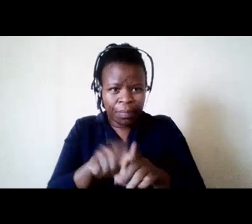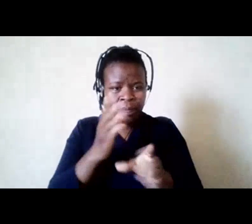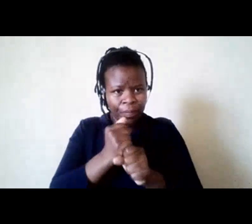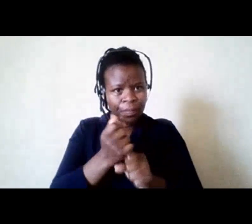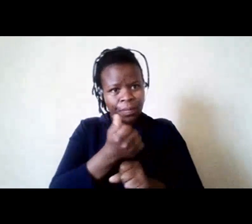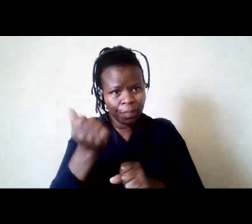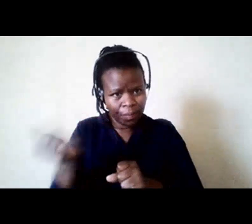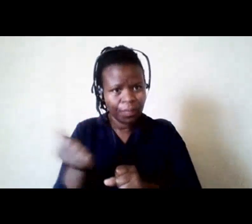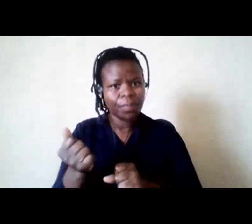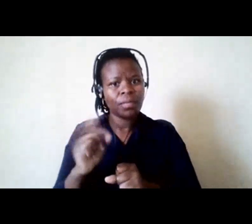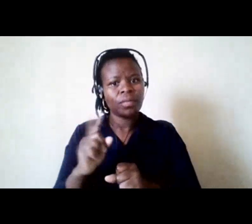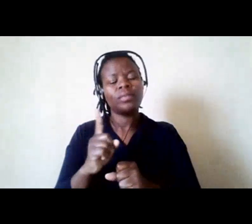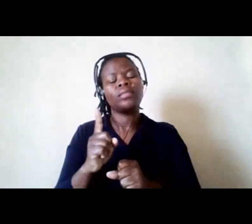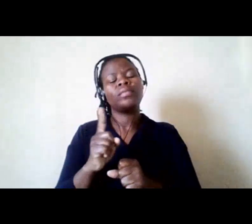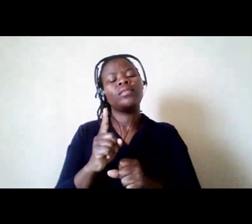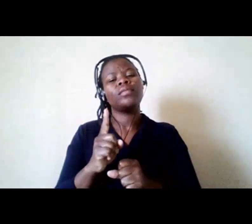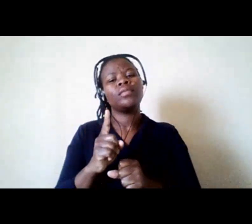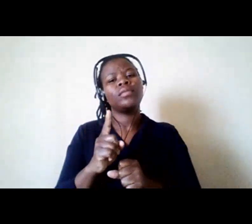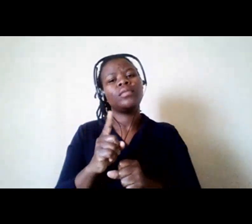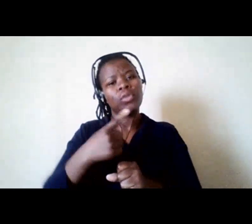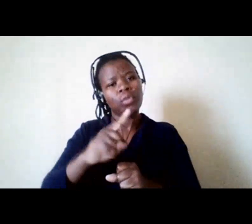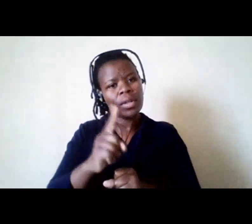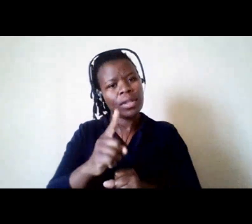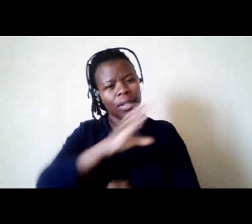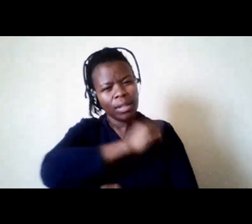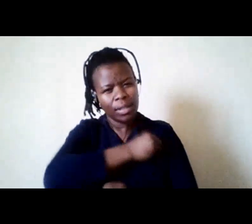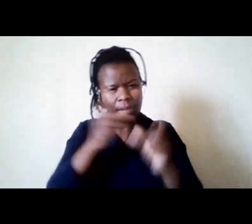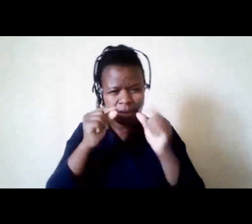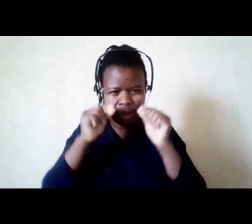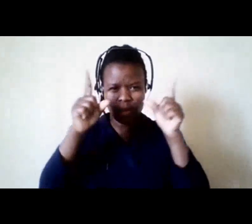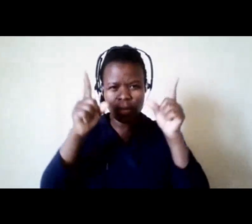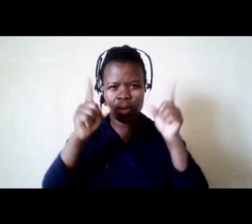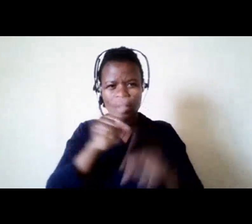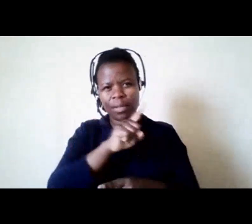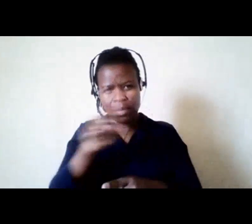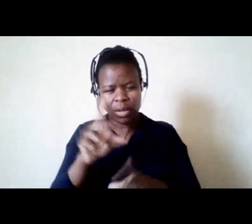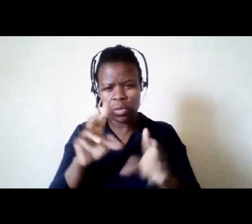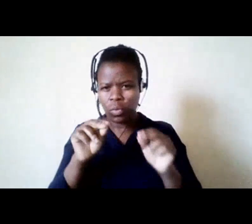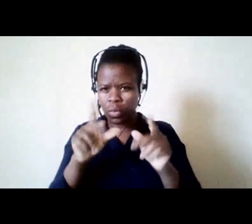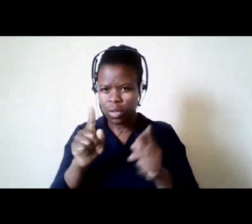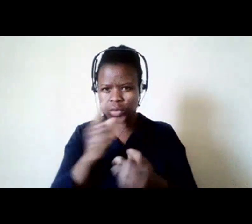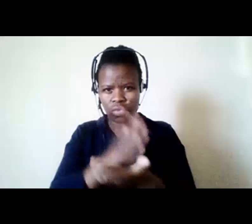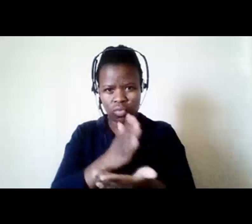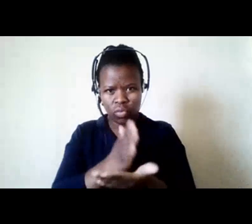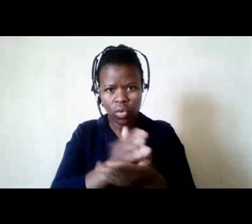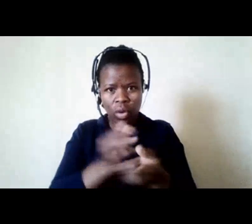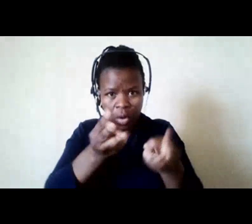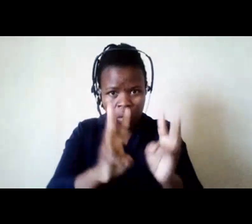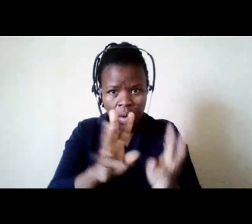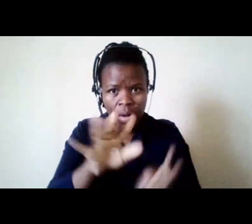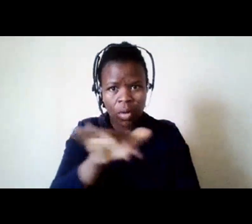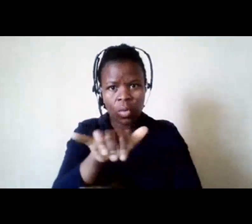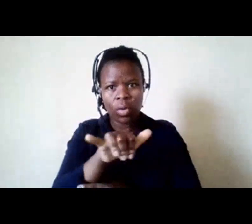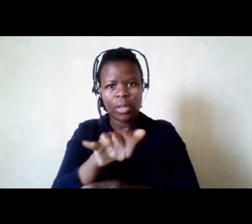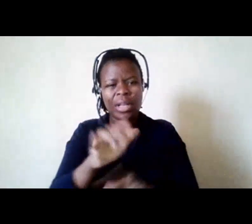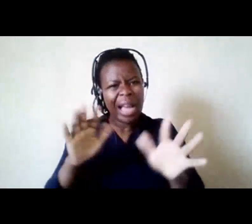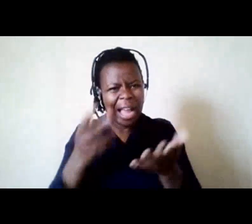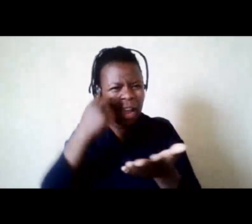regarding disability awarenesses, but to get deeper core in such a way, that's how you need to